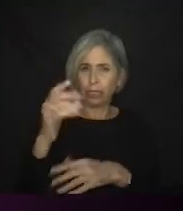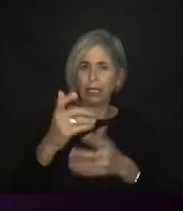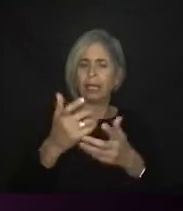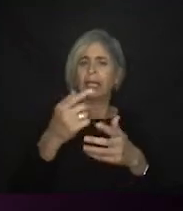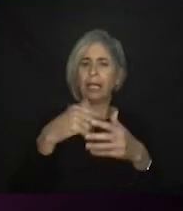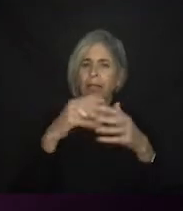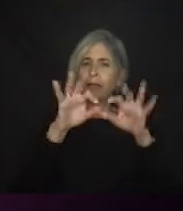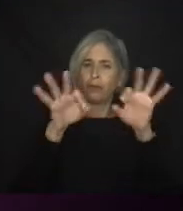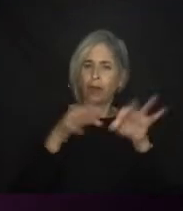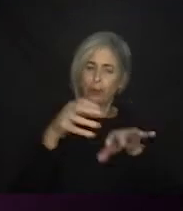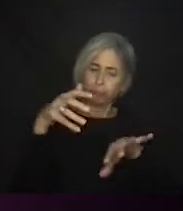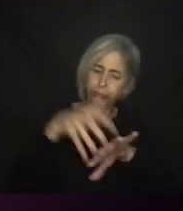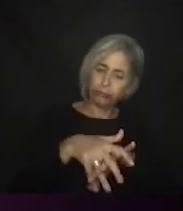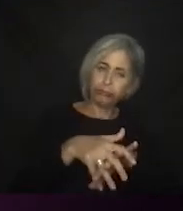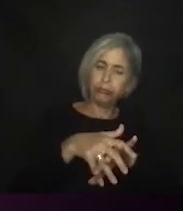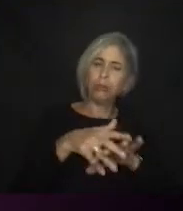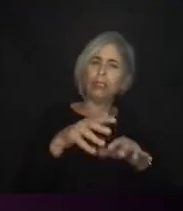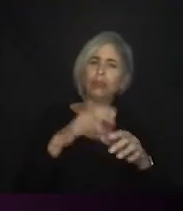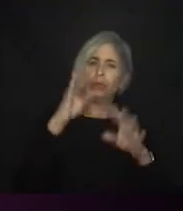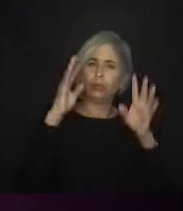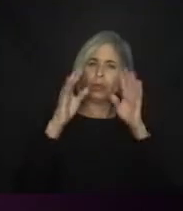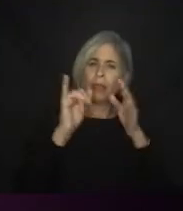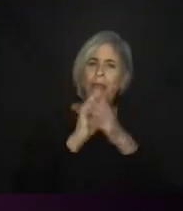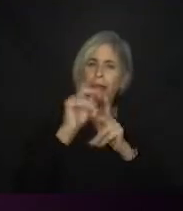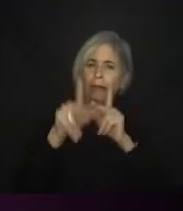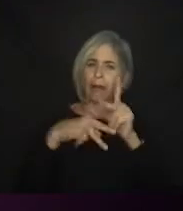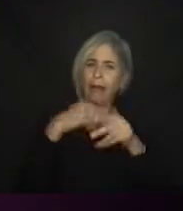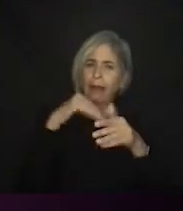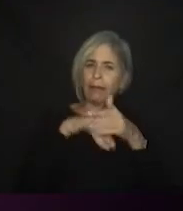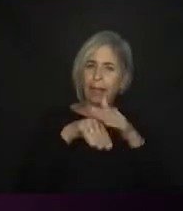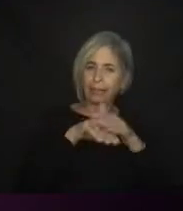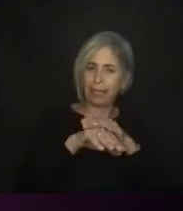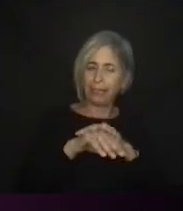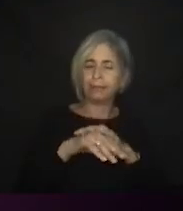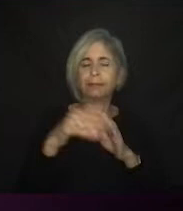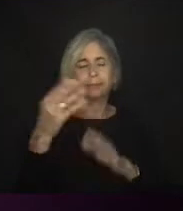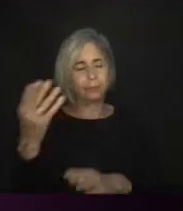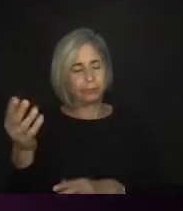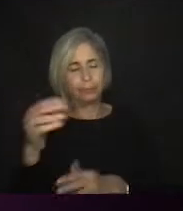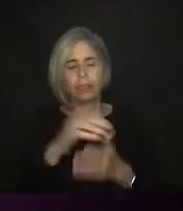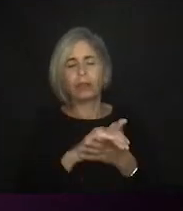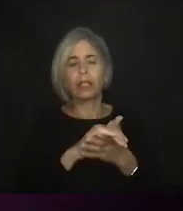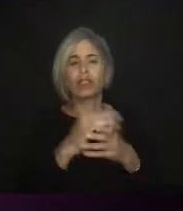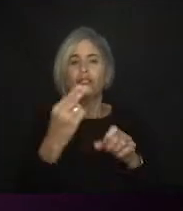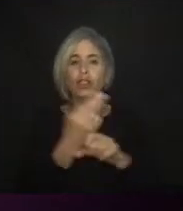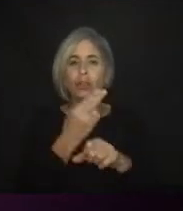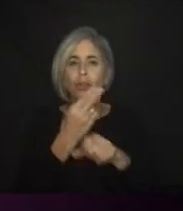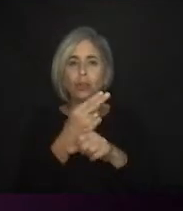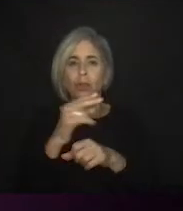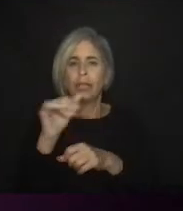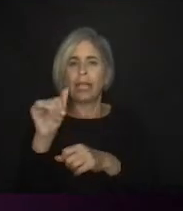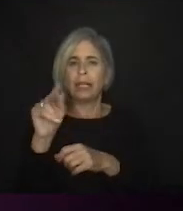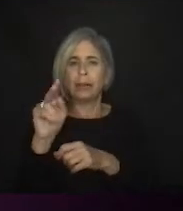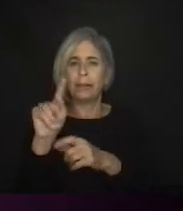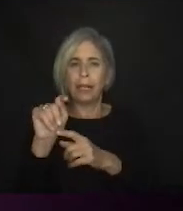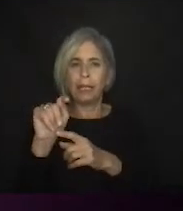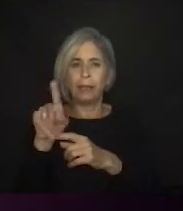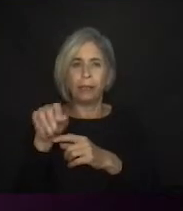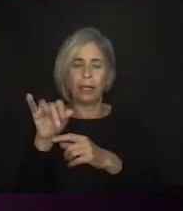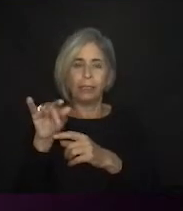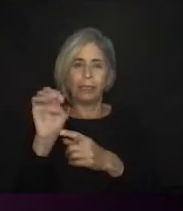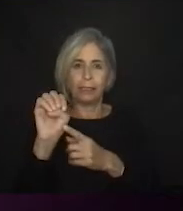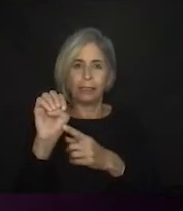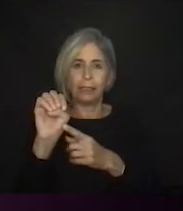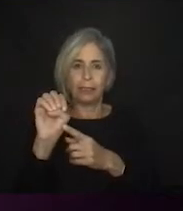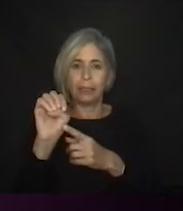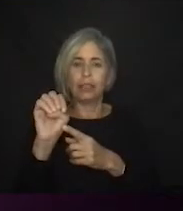in, so you're able to create those type of actions. So in order to use animate presence, you wrap the